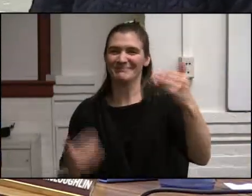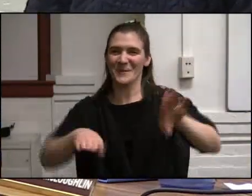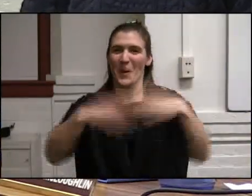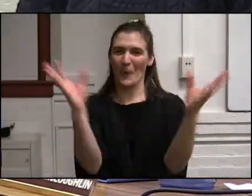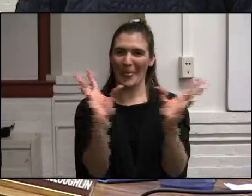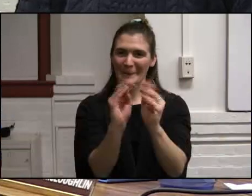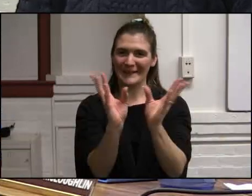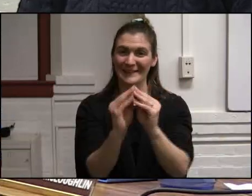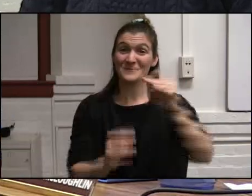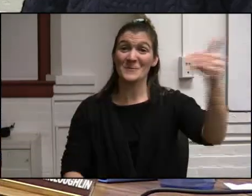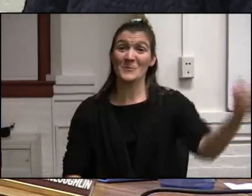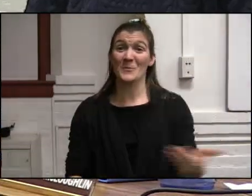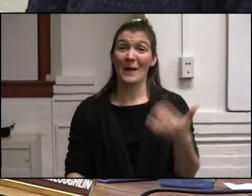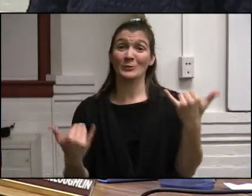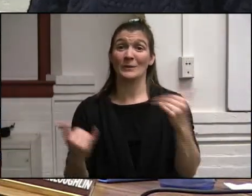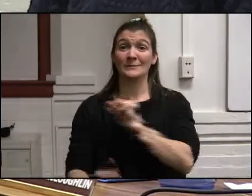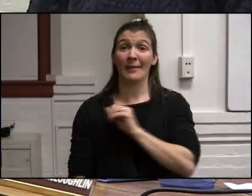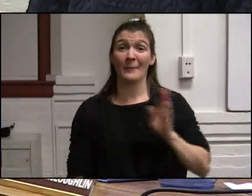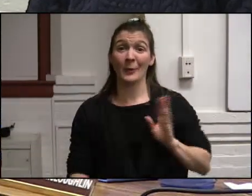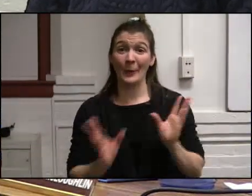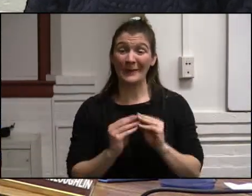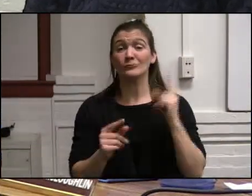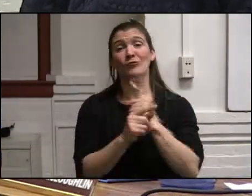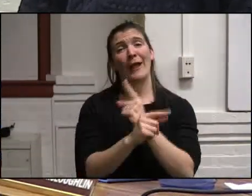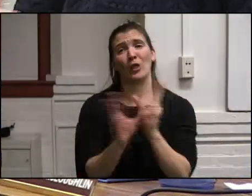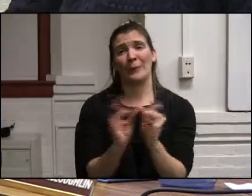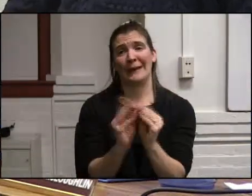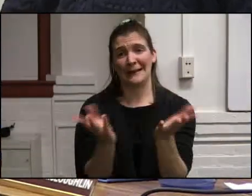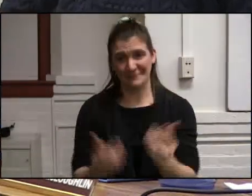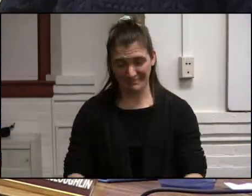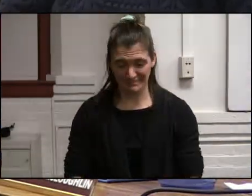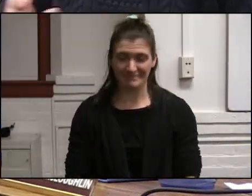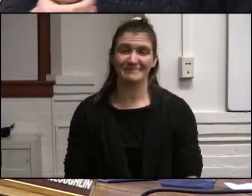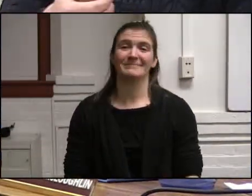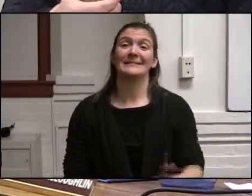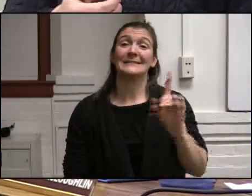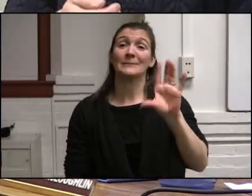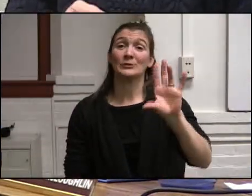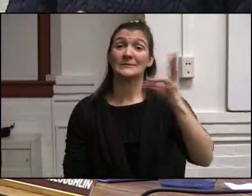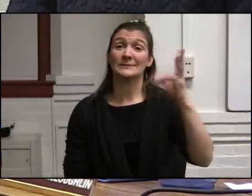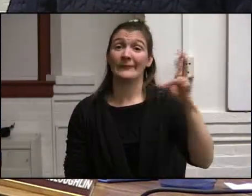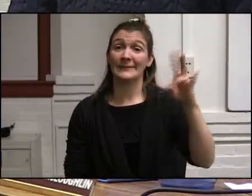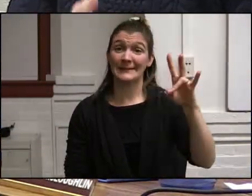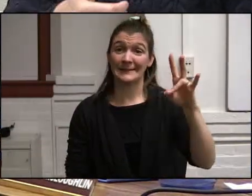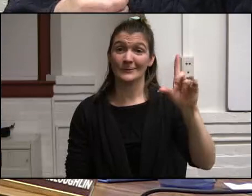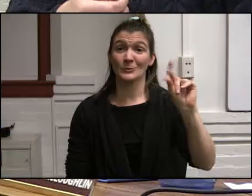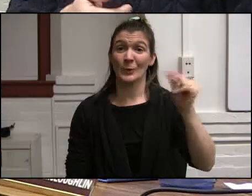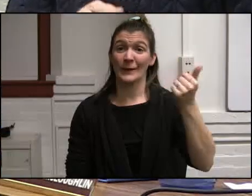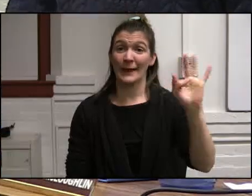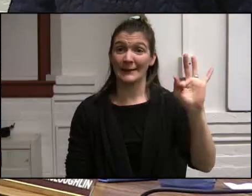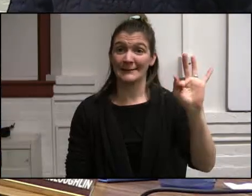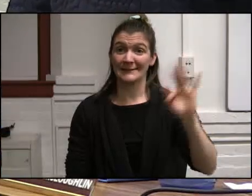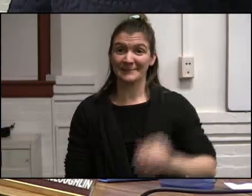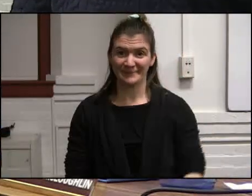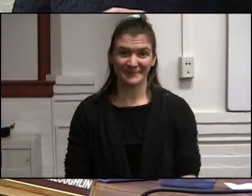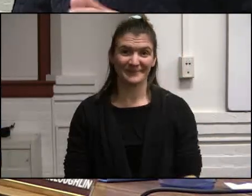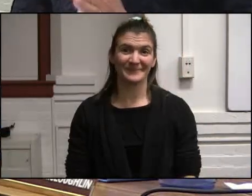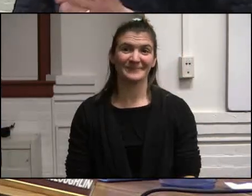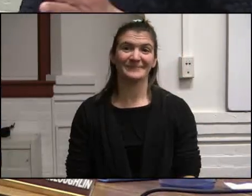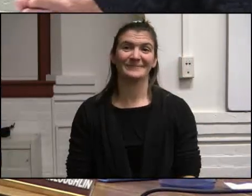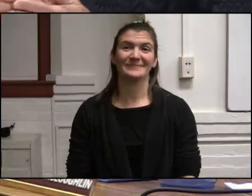welcome to today's Select Board regular meeting of December 17th, 2019.